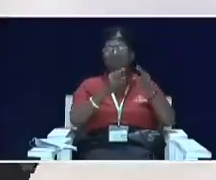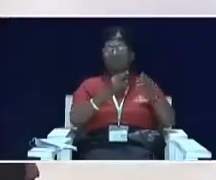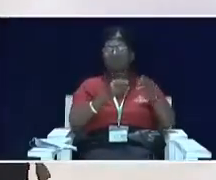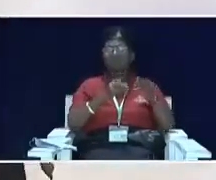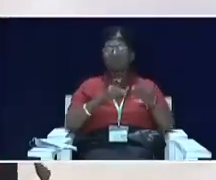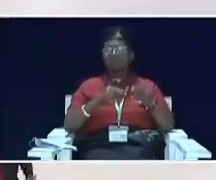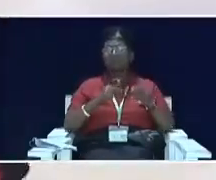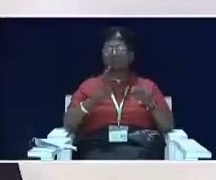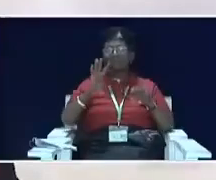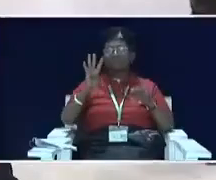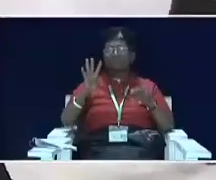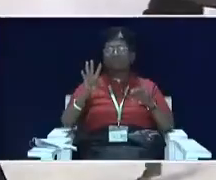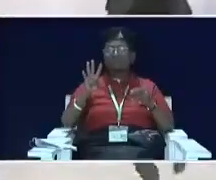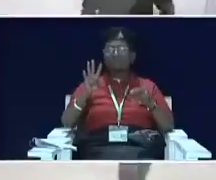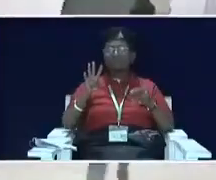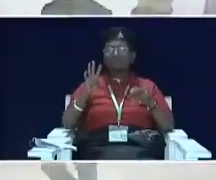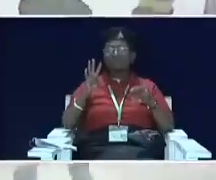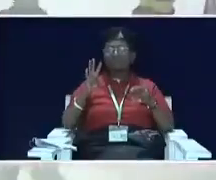Four.